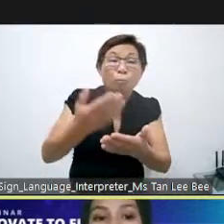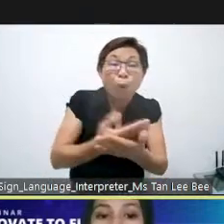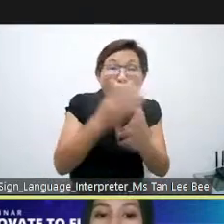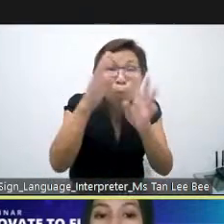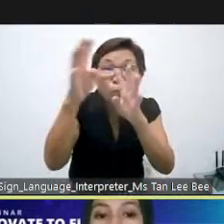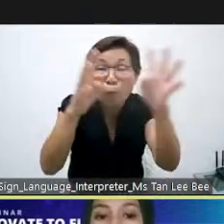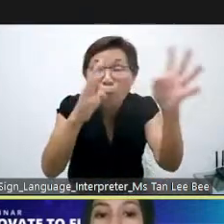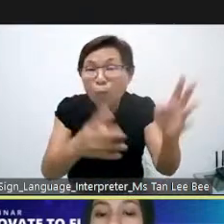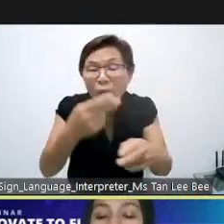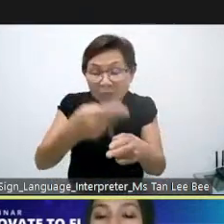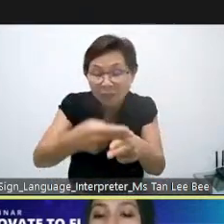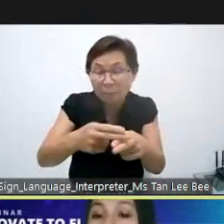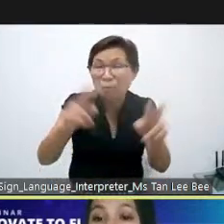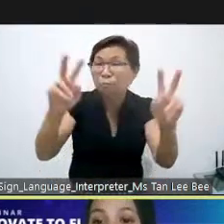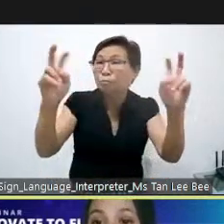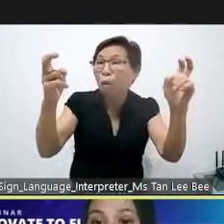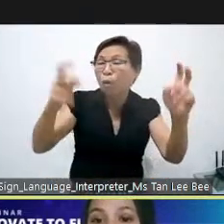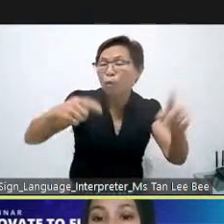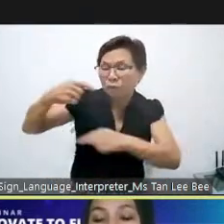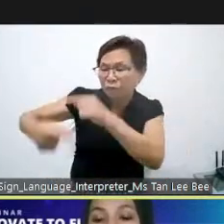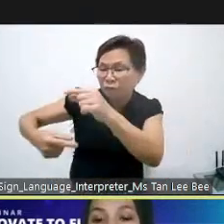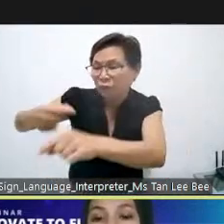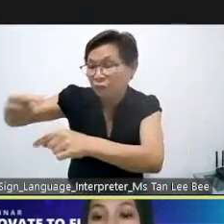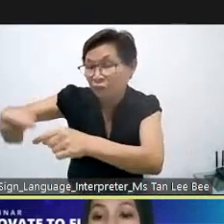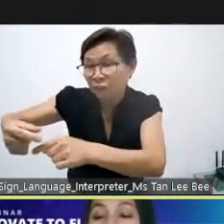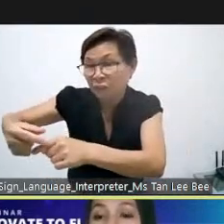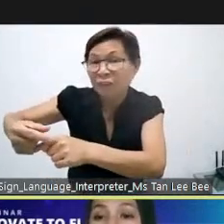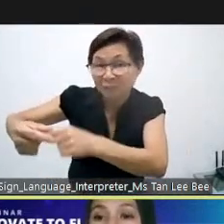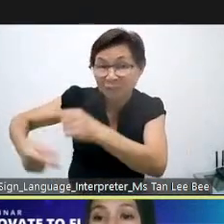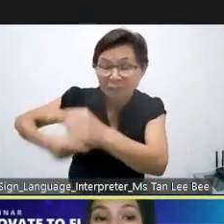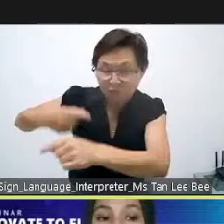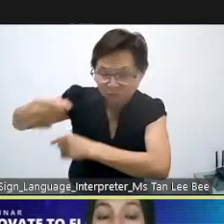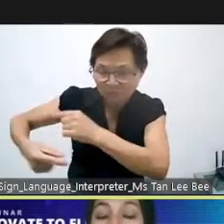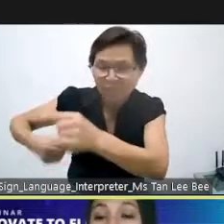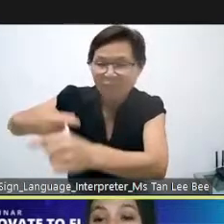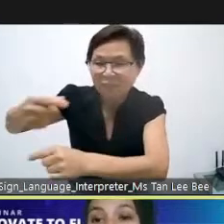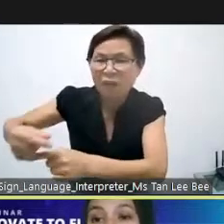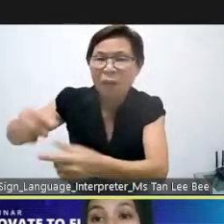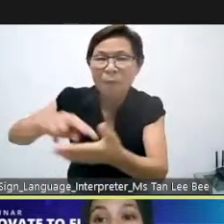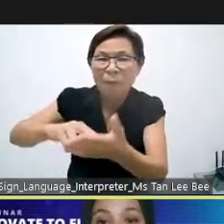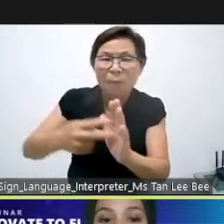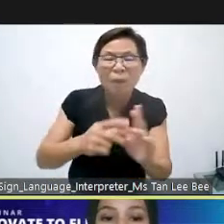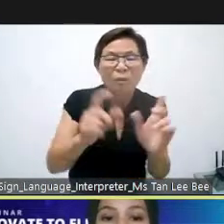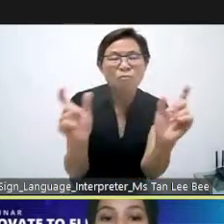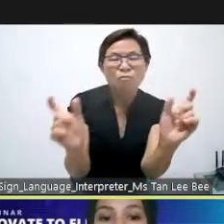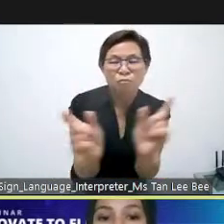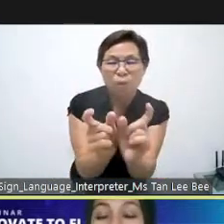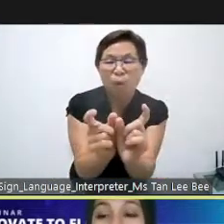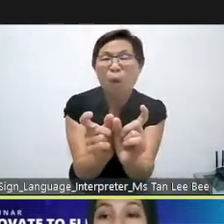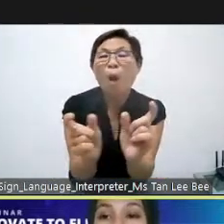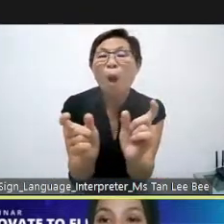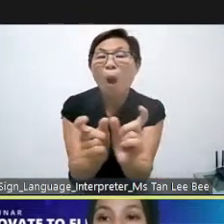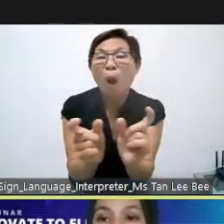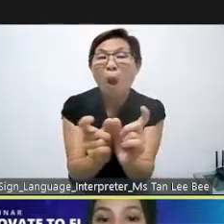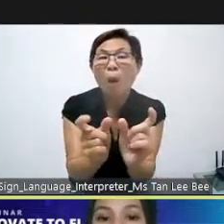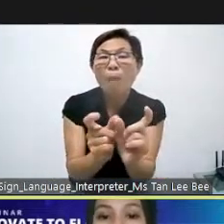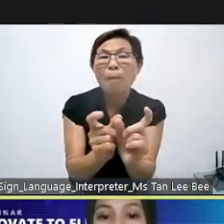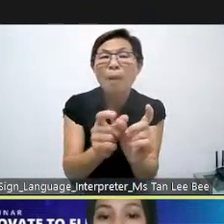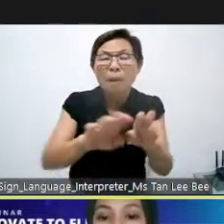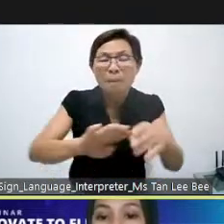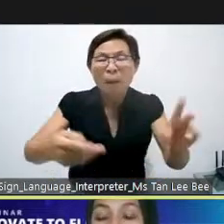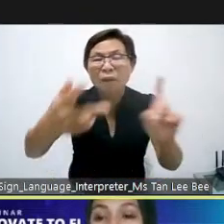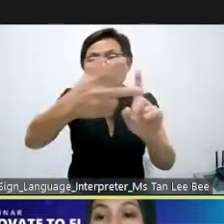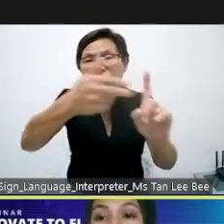is Generasi, which means generation in English. Generasi is an acronym in bahasa Indonesia, meaning gerakan